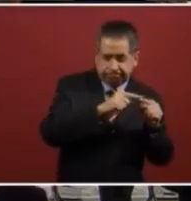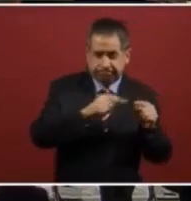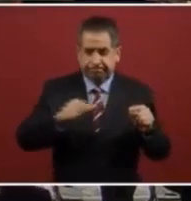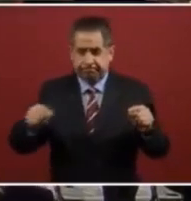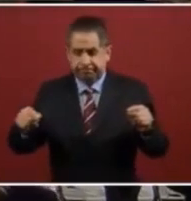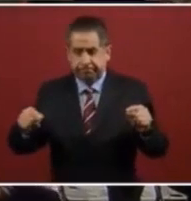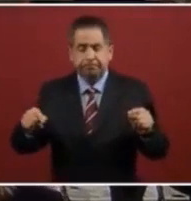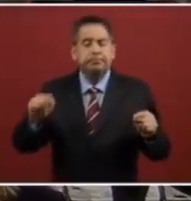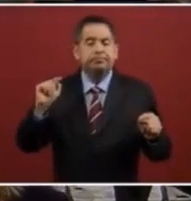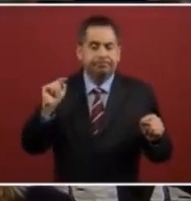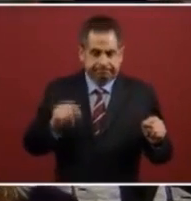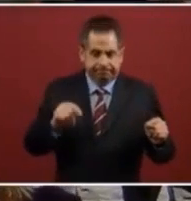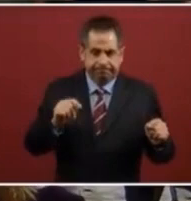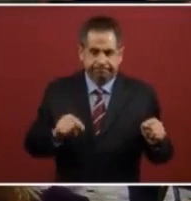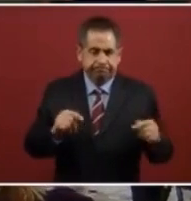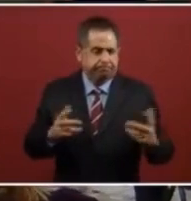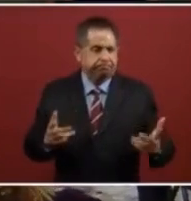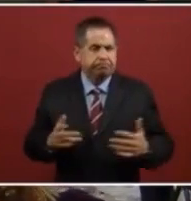se border,